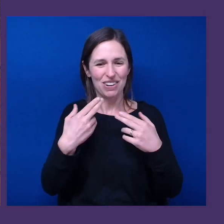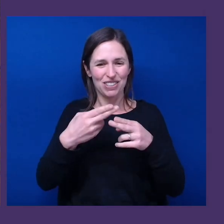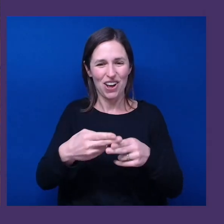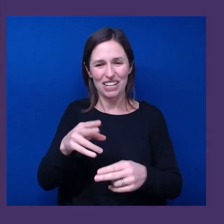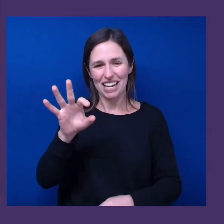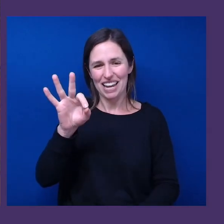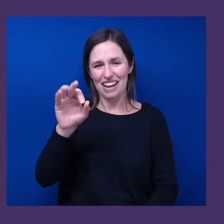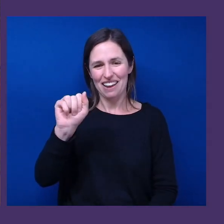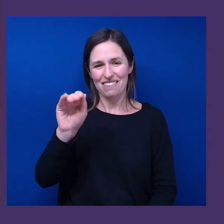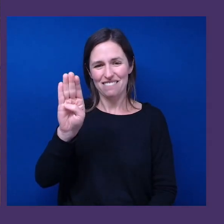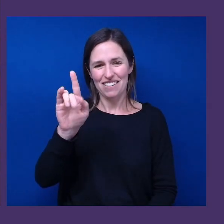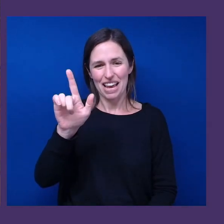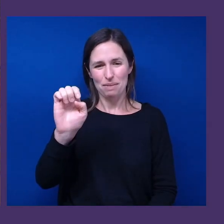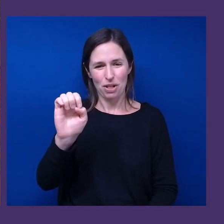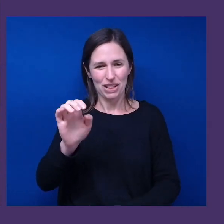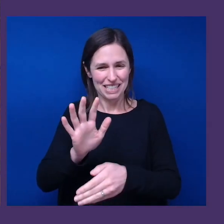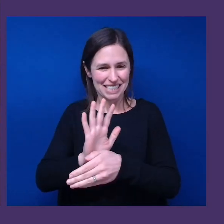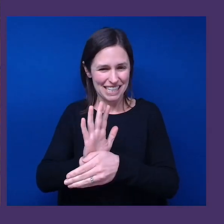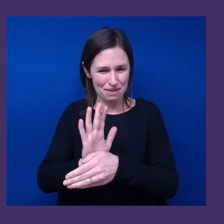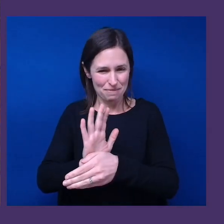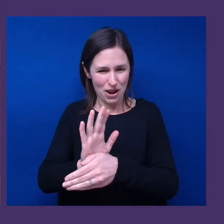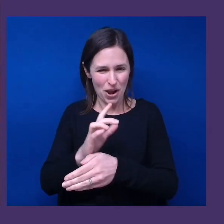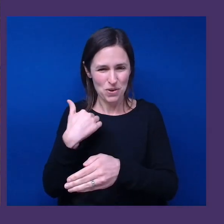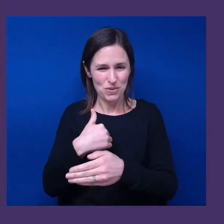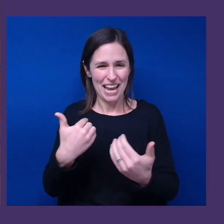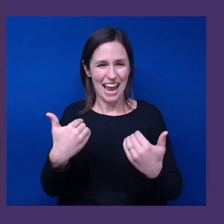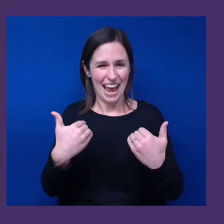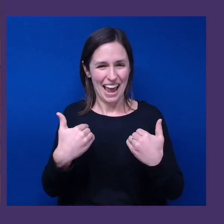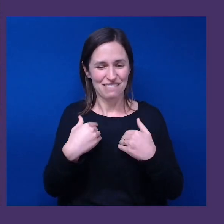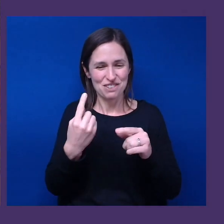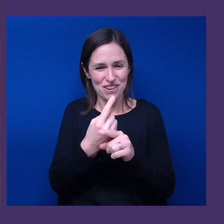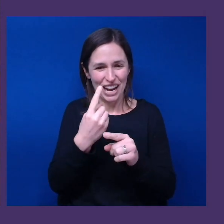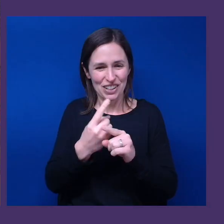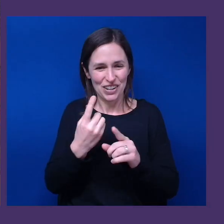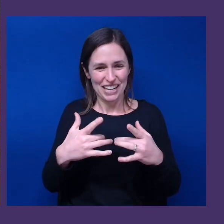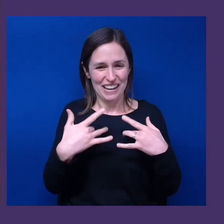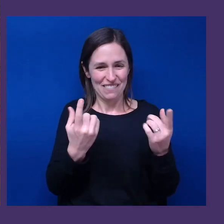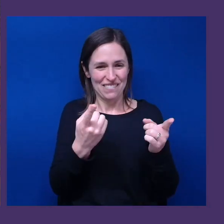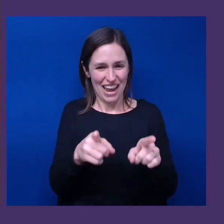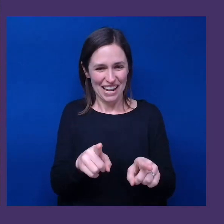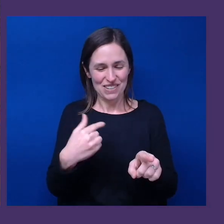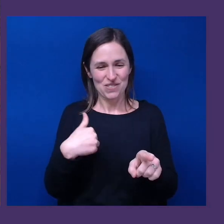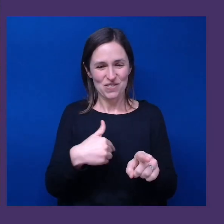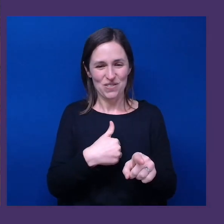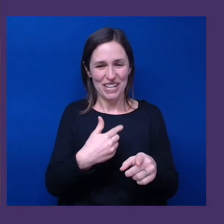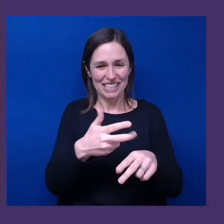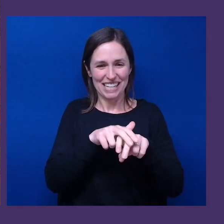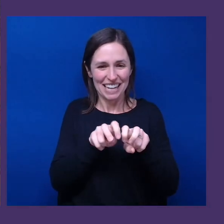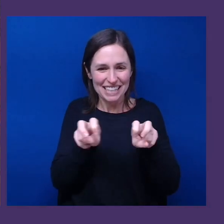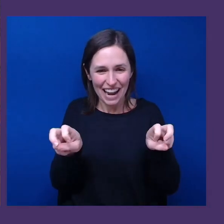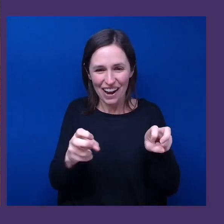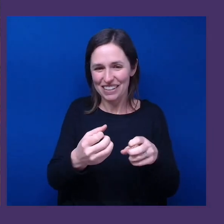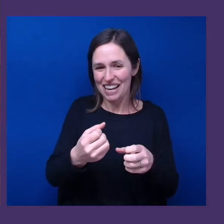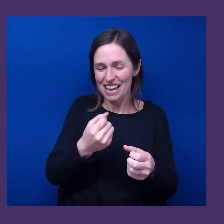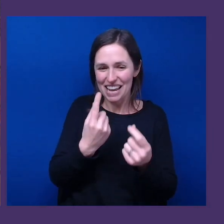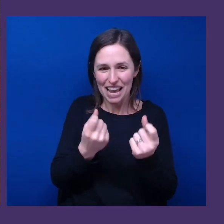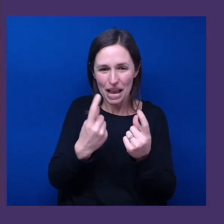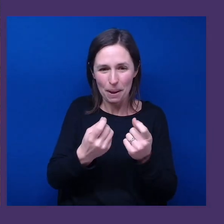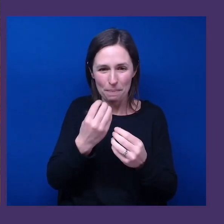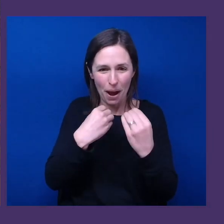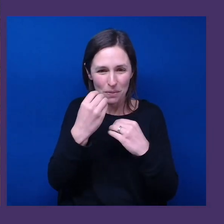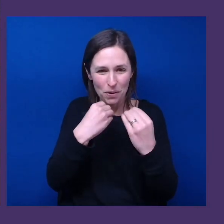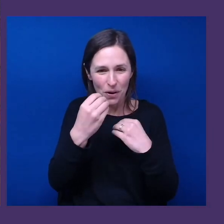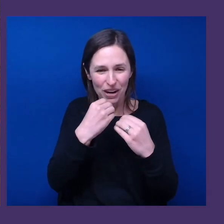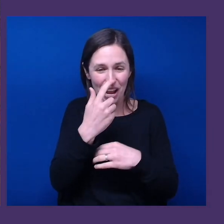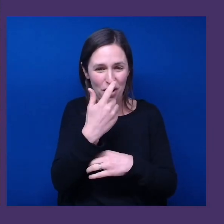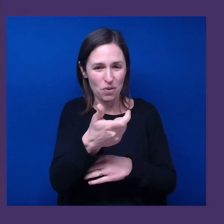regular event, we get together, eat popcorn and watch clips from recent Fable research studies. And then we have a discussion